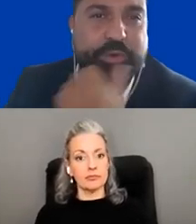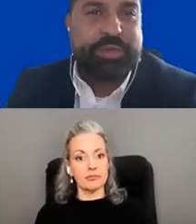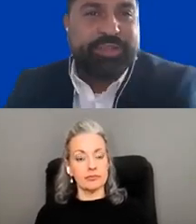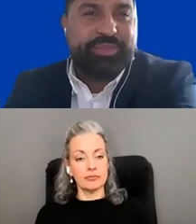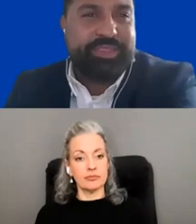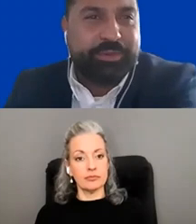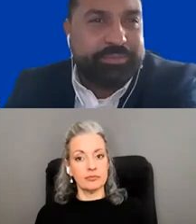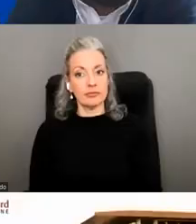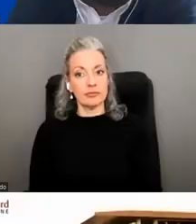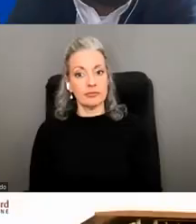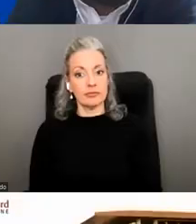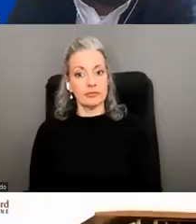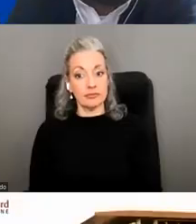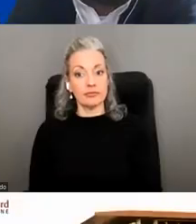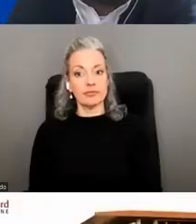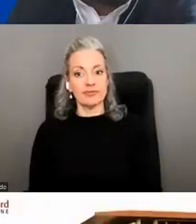Go ahead, Bella. Thank you.